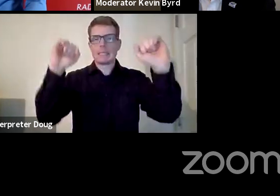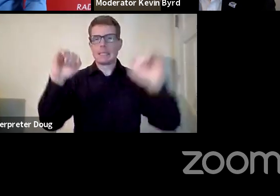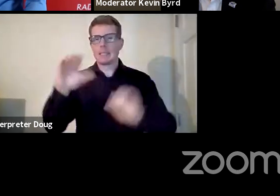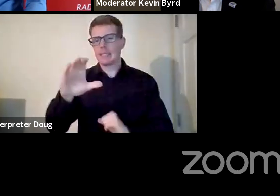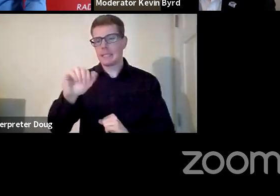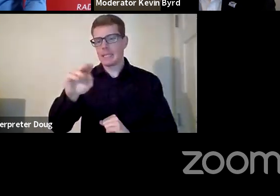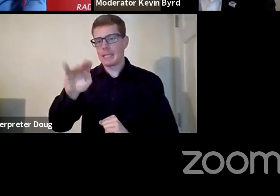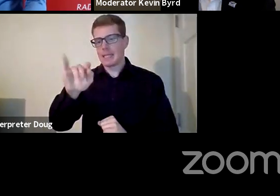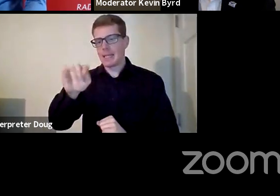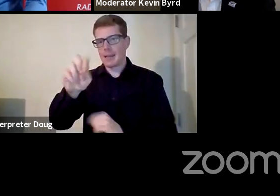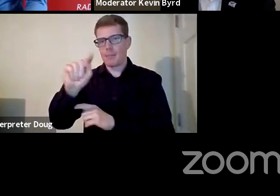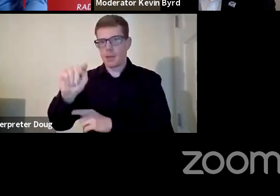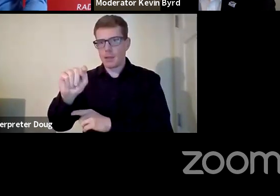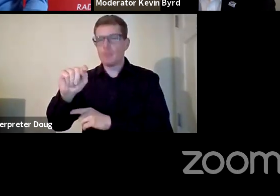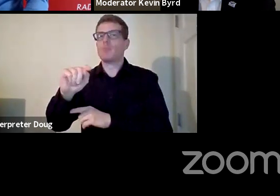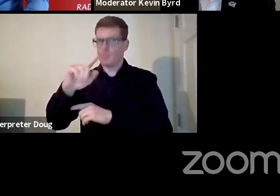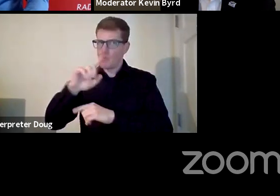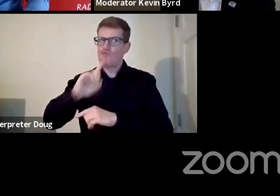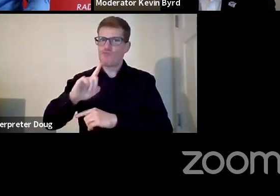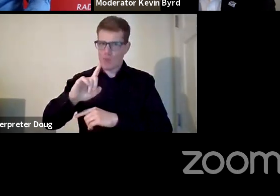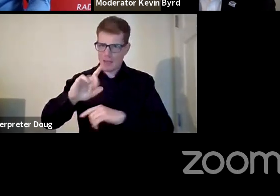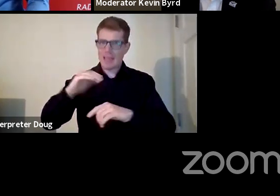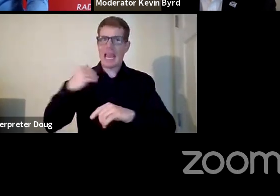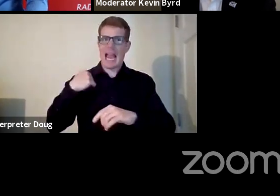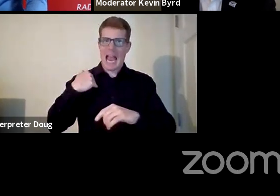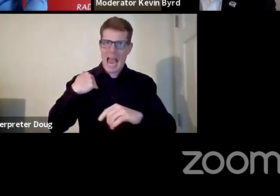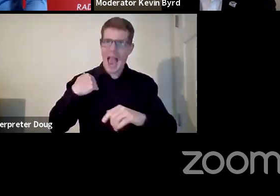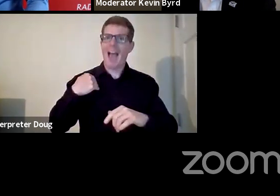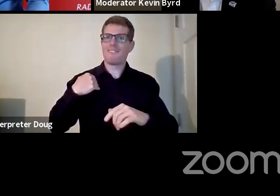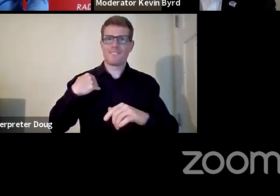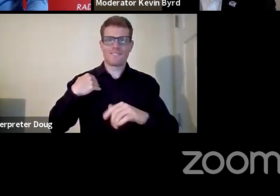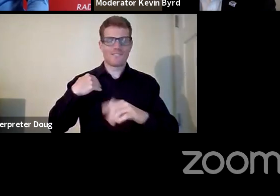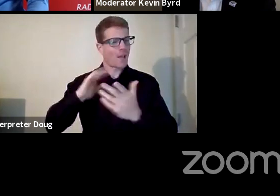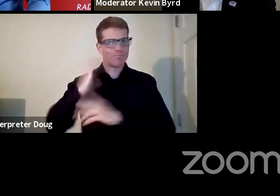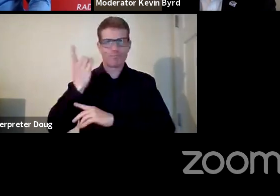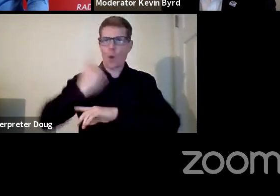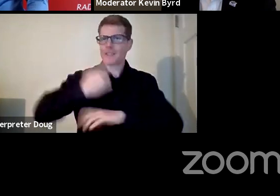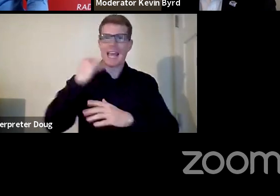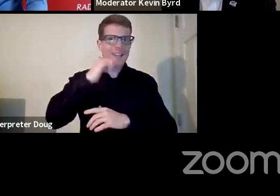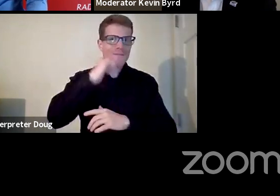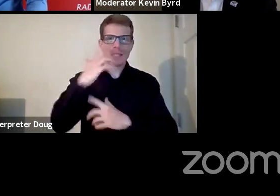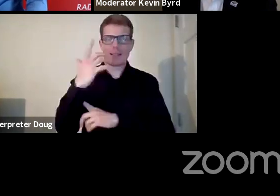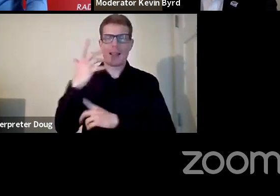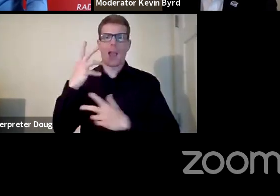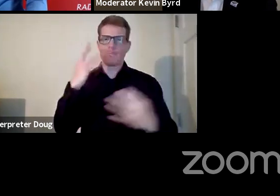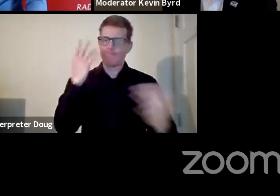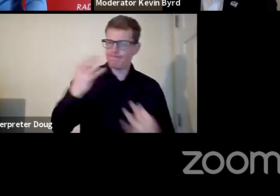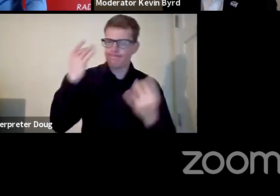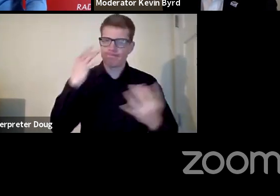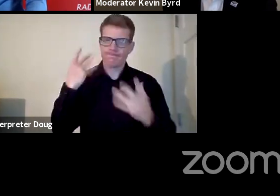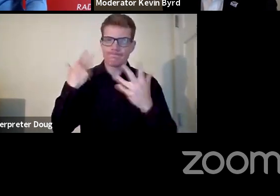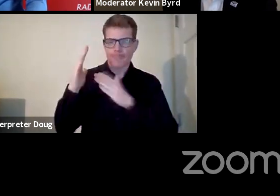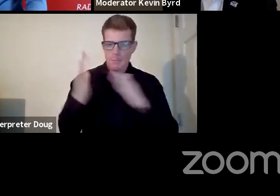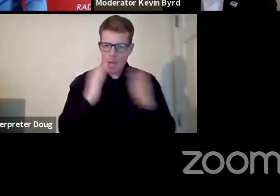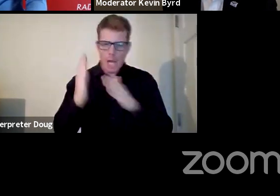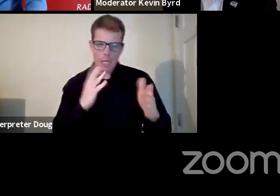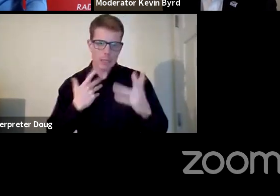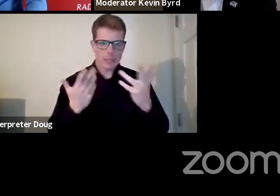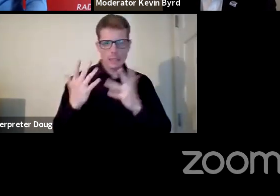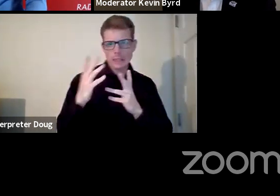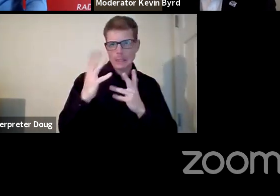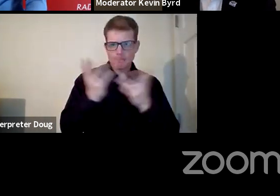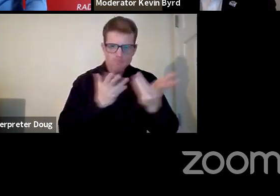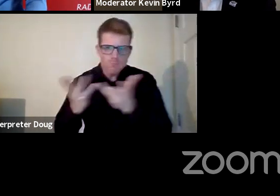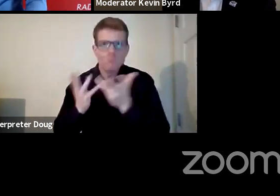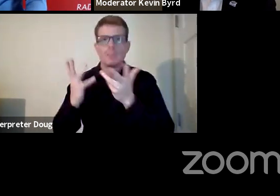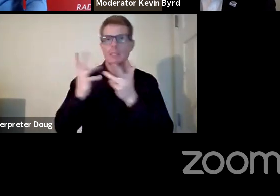There's some group working on some issue and refining plans and then feeding them up to make sure that, that everybody's on board,